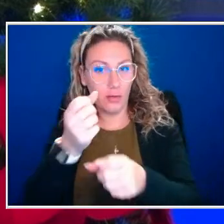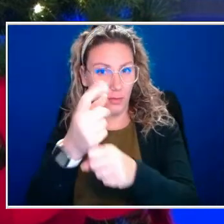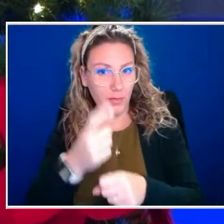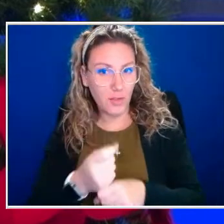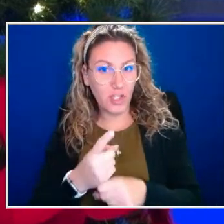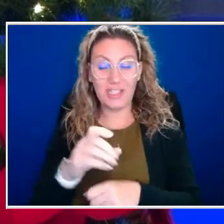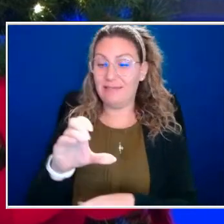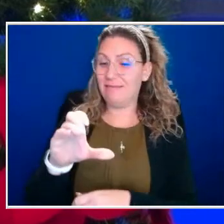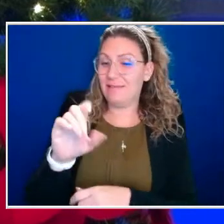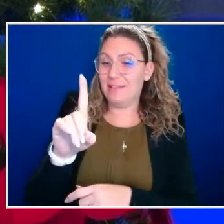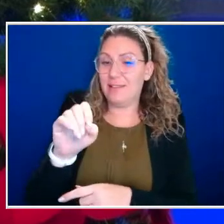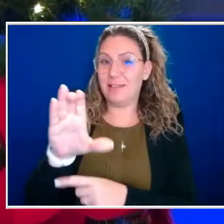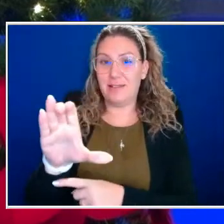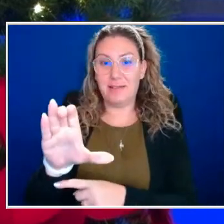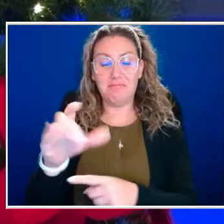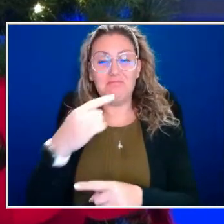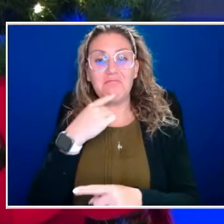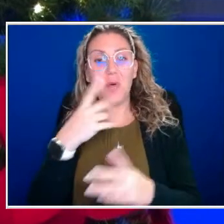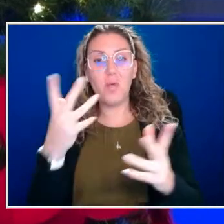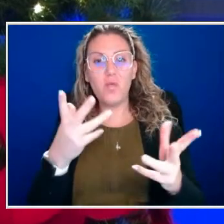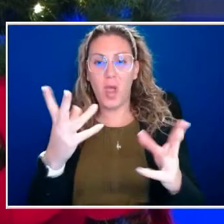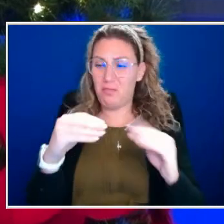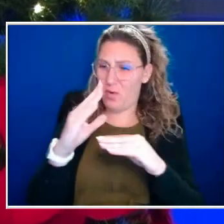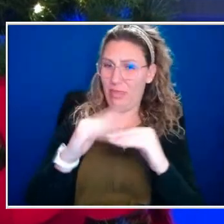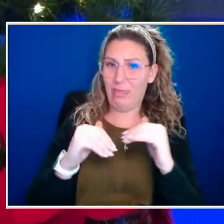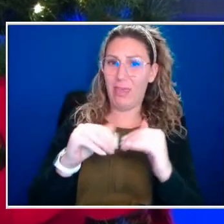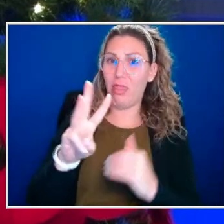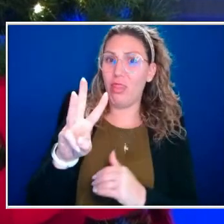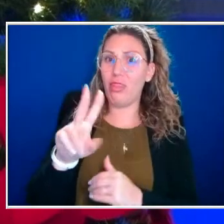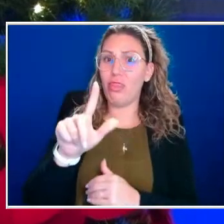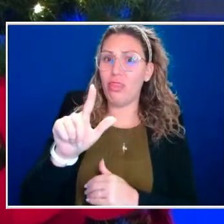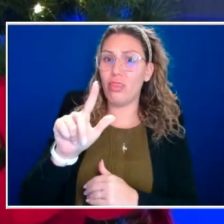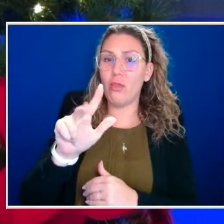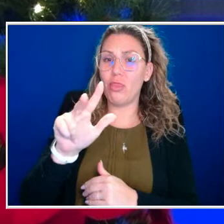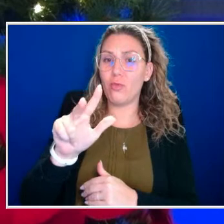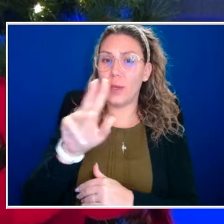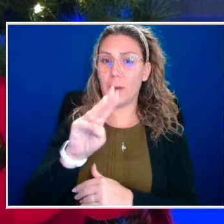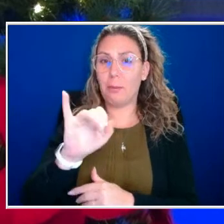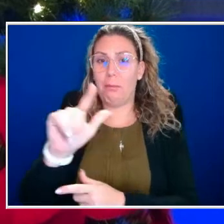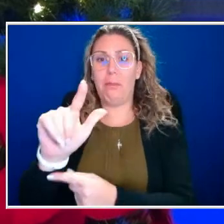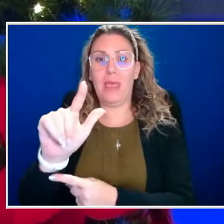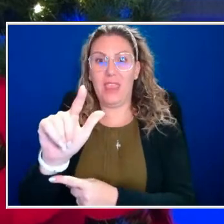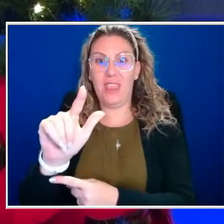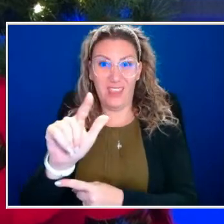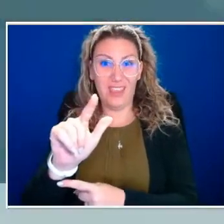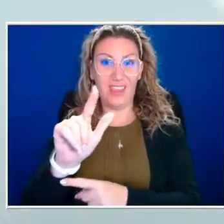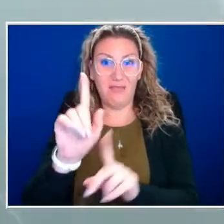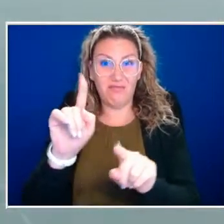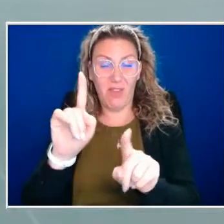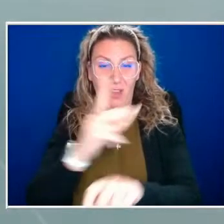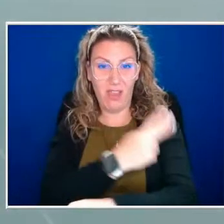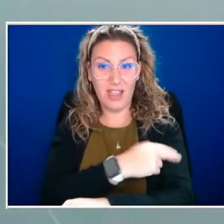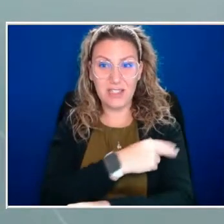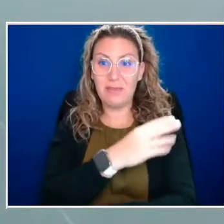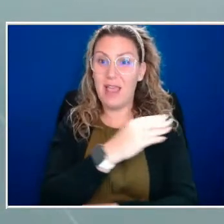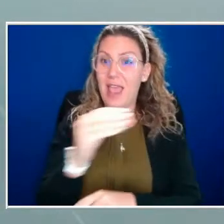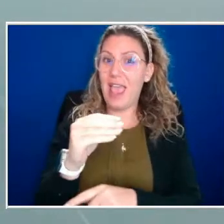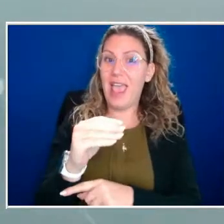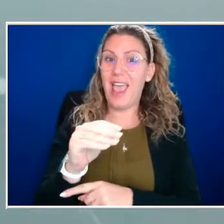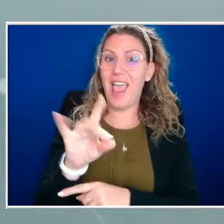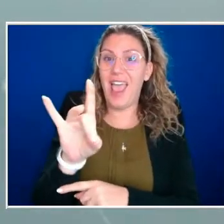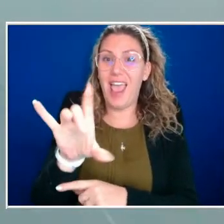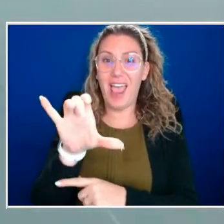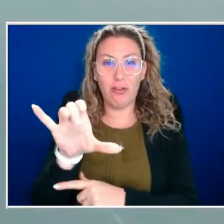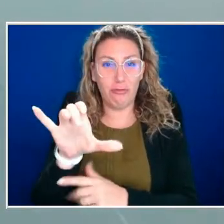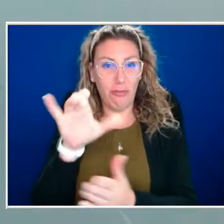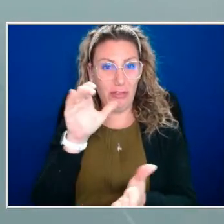3 million visits to the emergency room and more than 800,000 hospitalizations. Fall death rates in the U.S. went